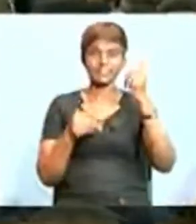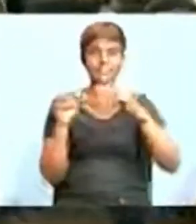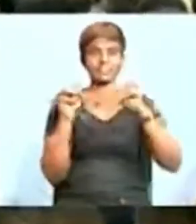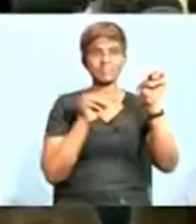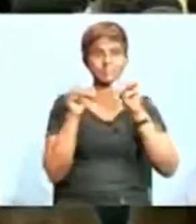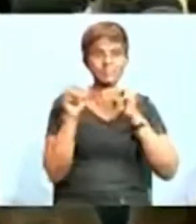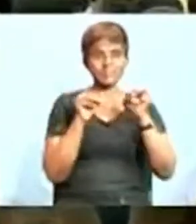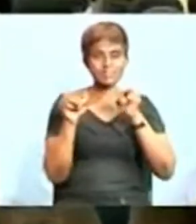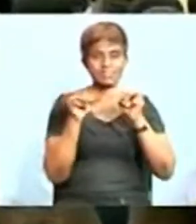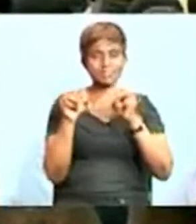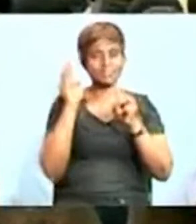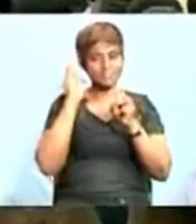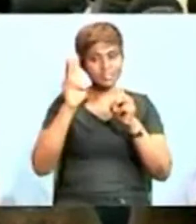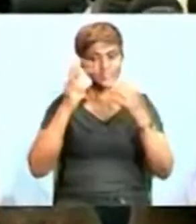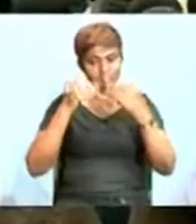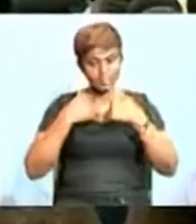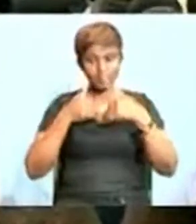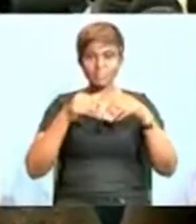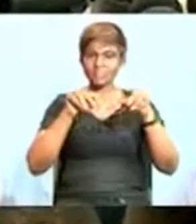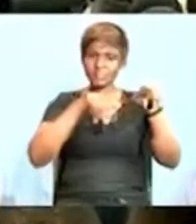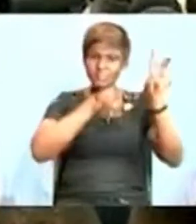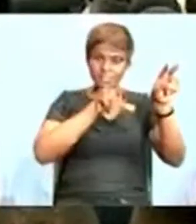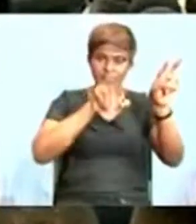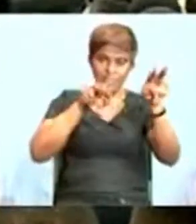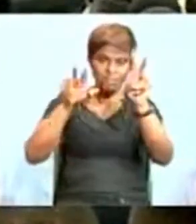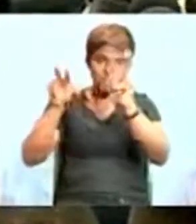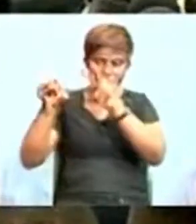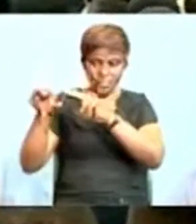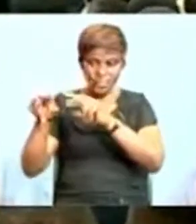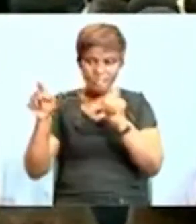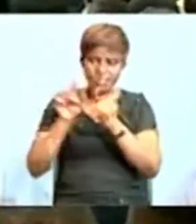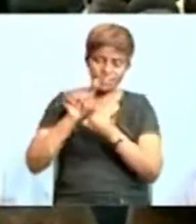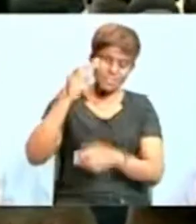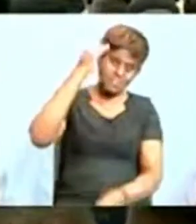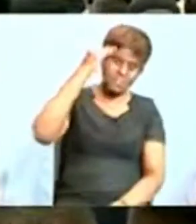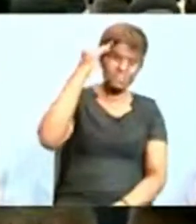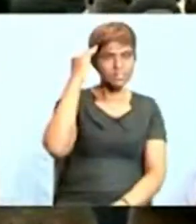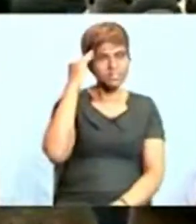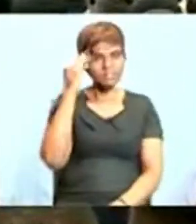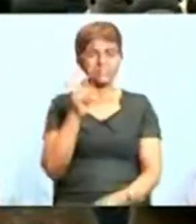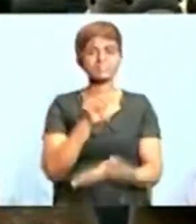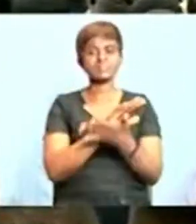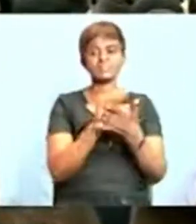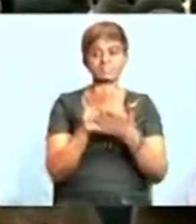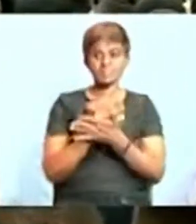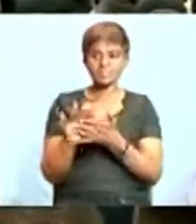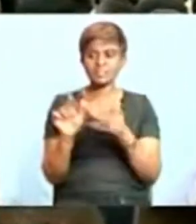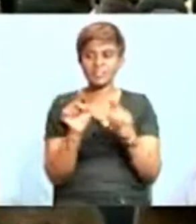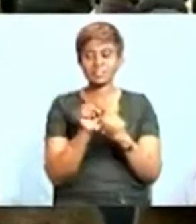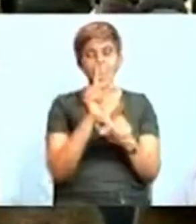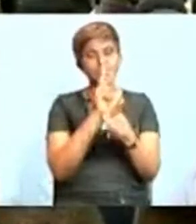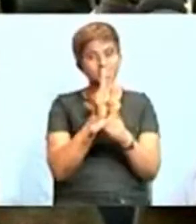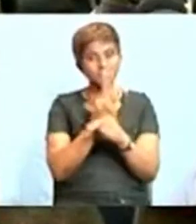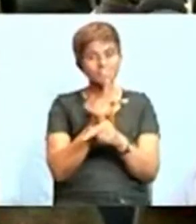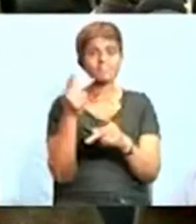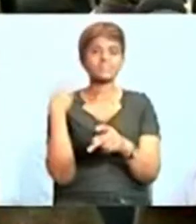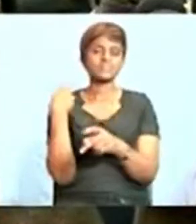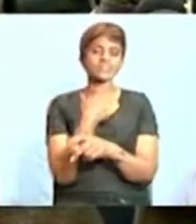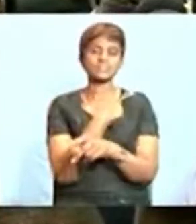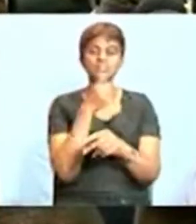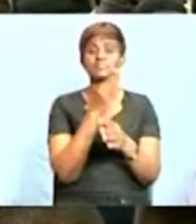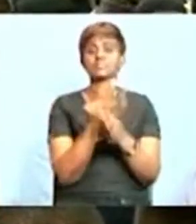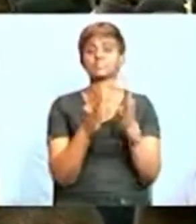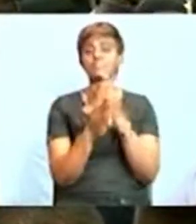Management will be carrying out random inspections to ascertain cleanliness and maintenance of Parliament